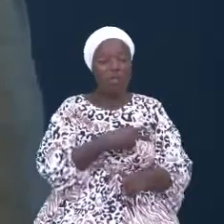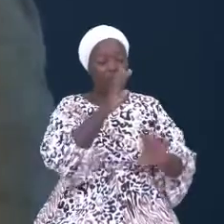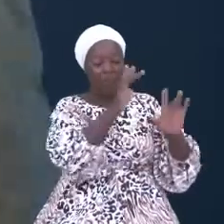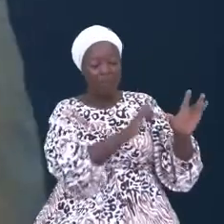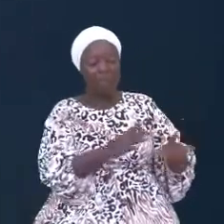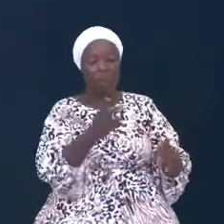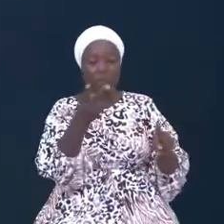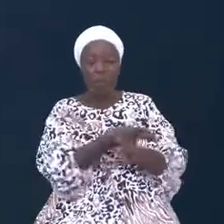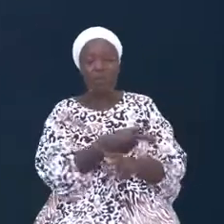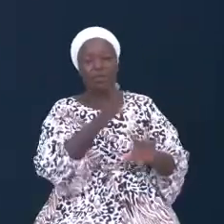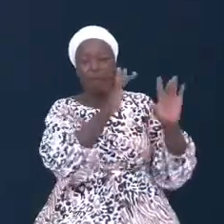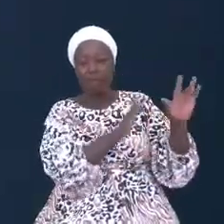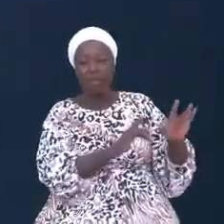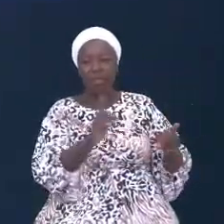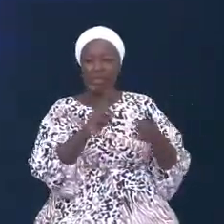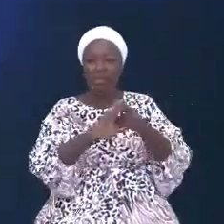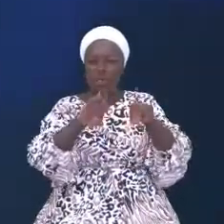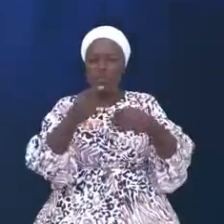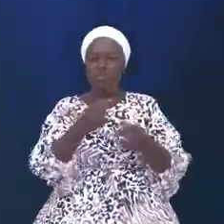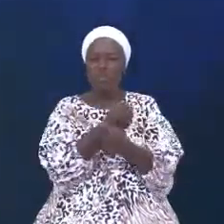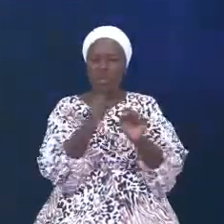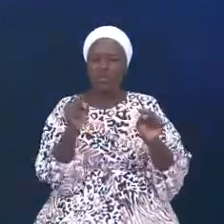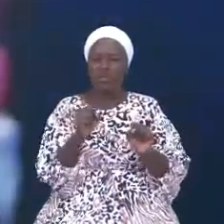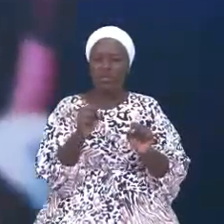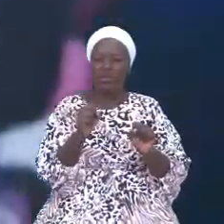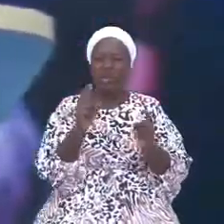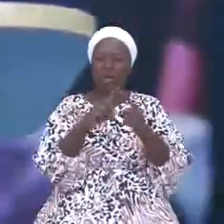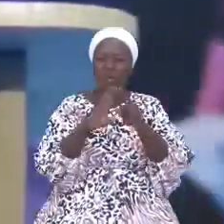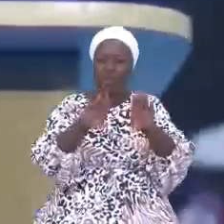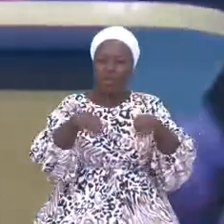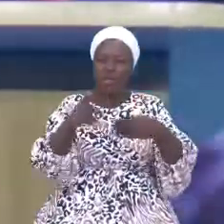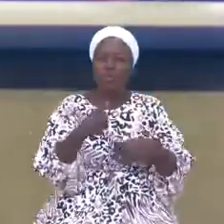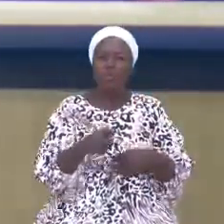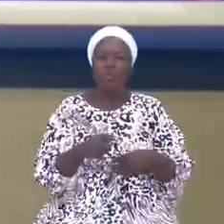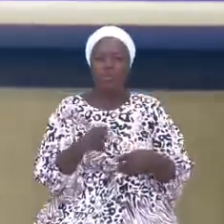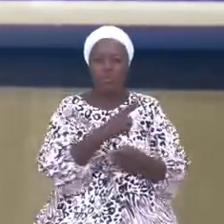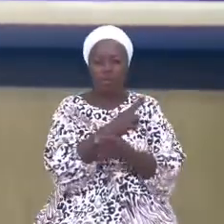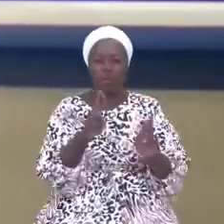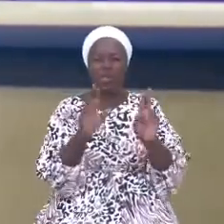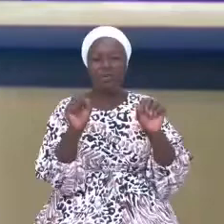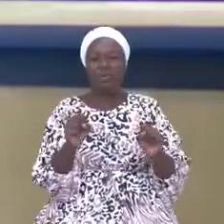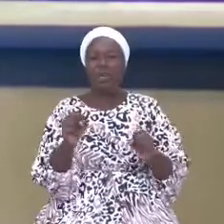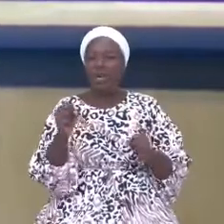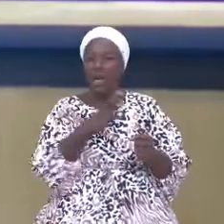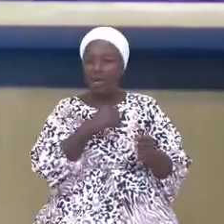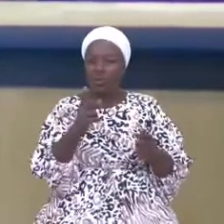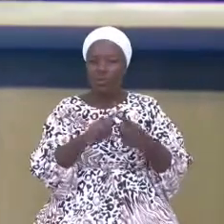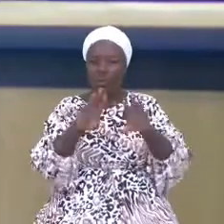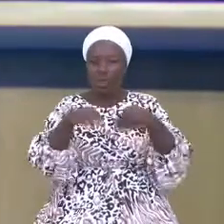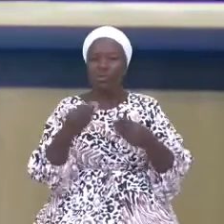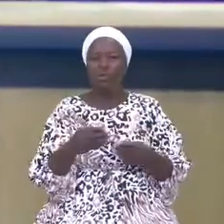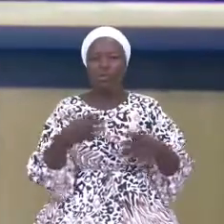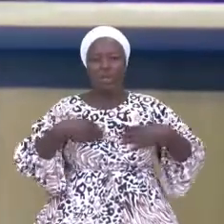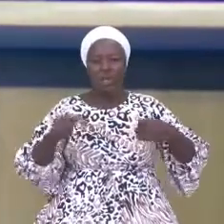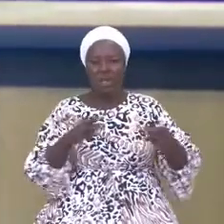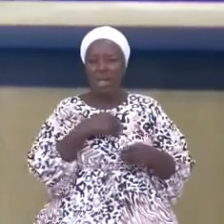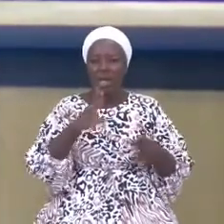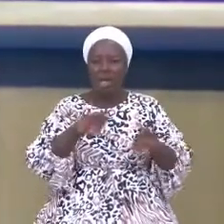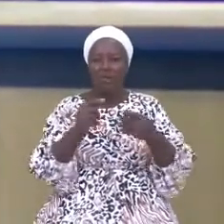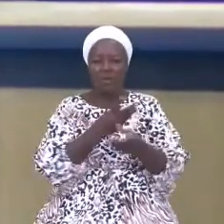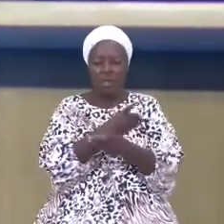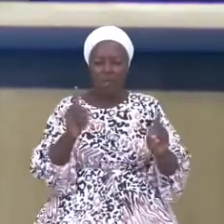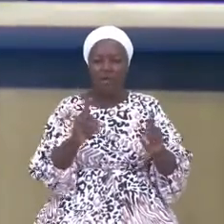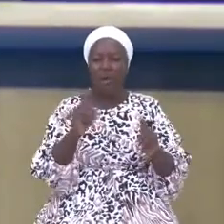multiplied mercies, to give you salvation, to give you redemption, to give you healing, to give you deliverance on